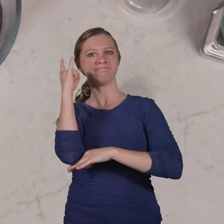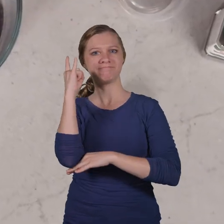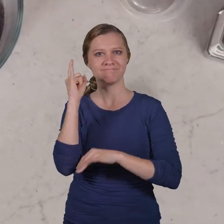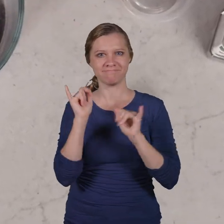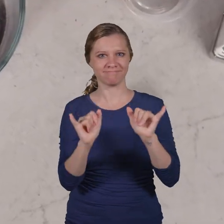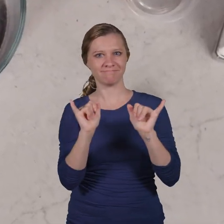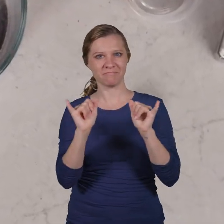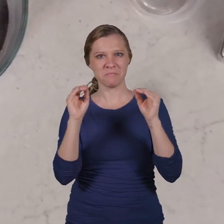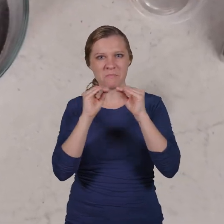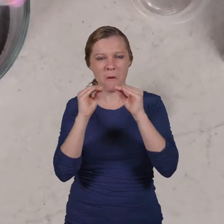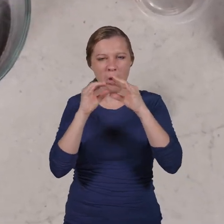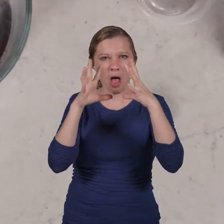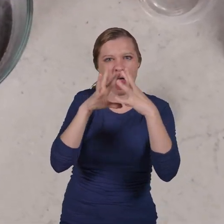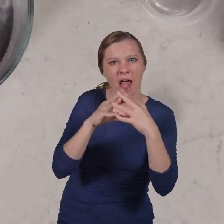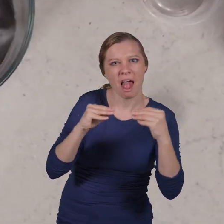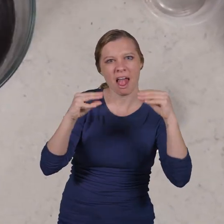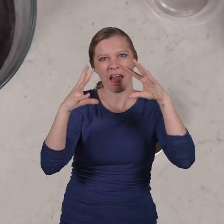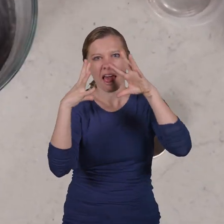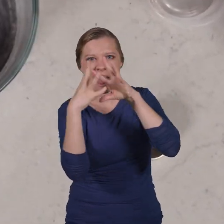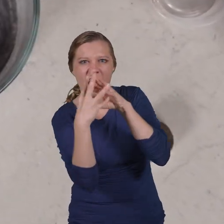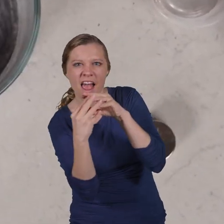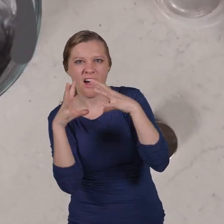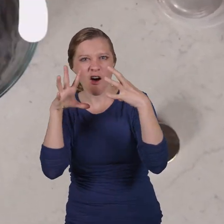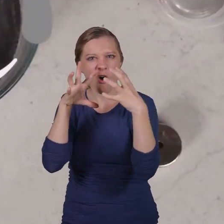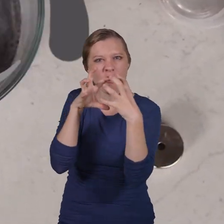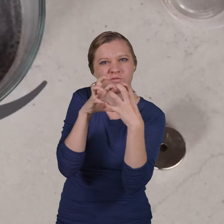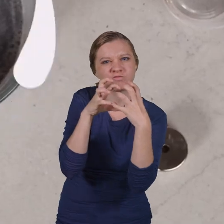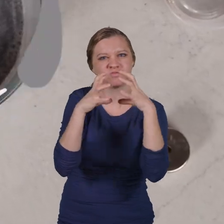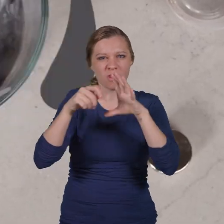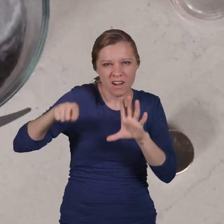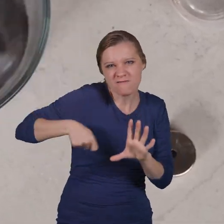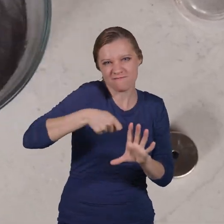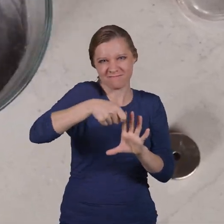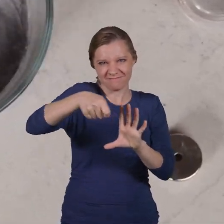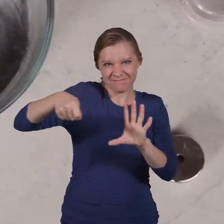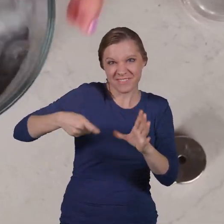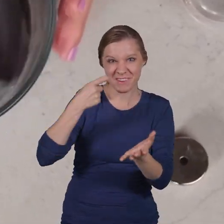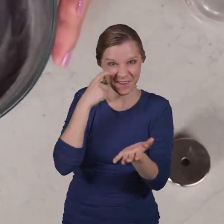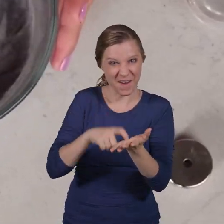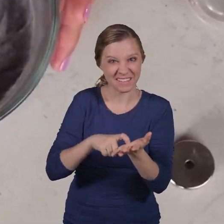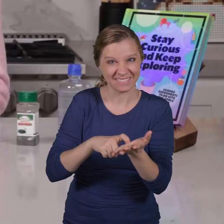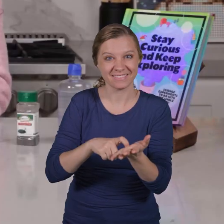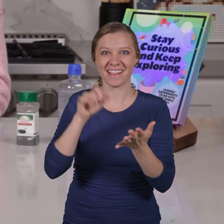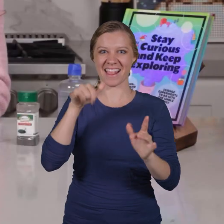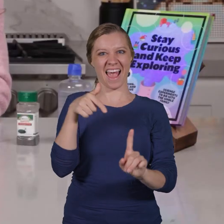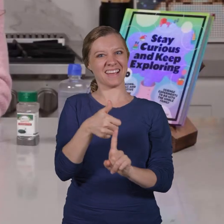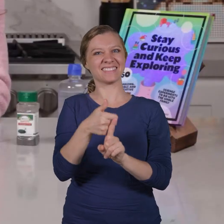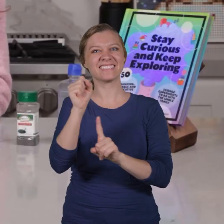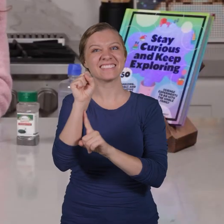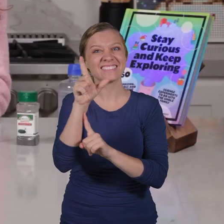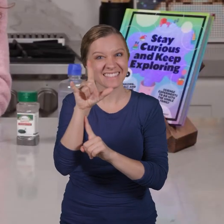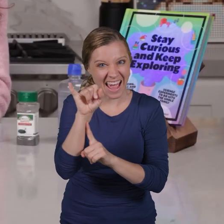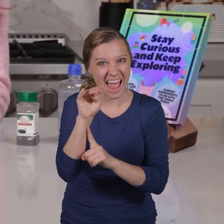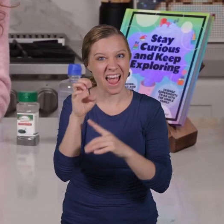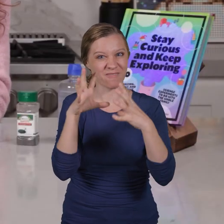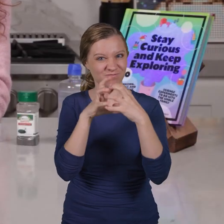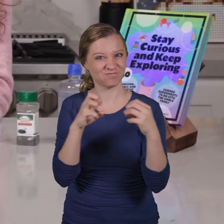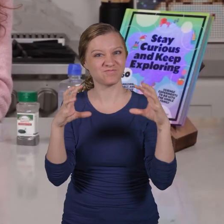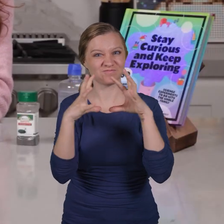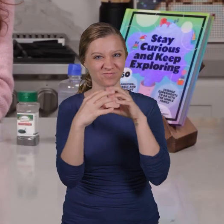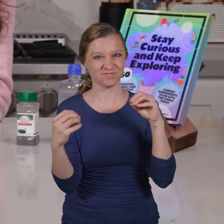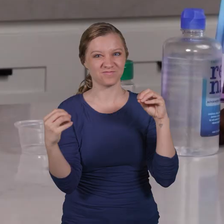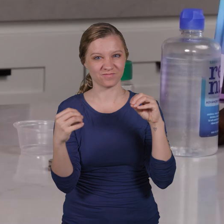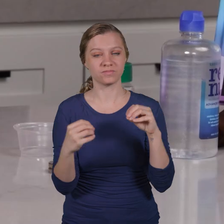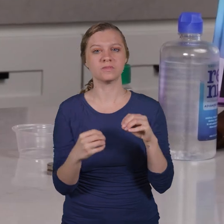it right away become more slimy with every turn. This is our